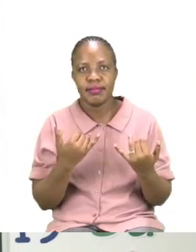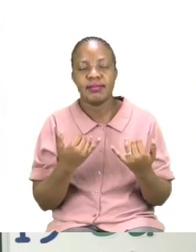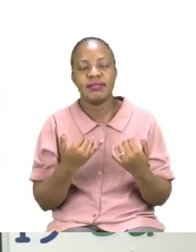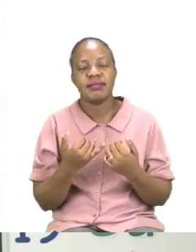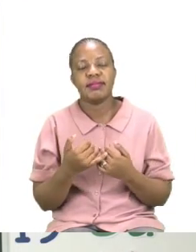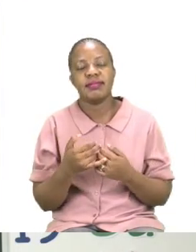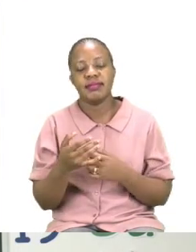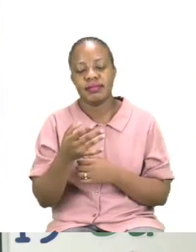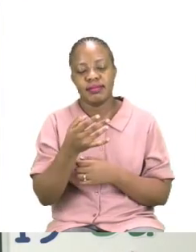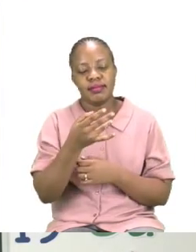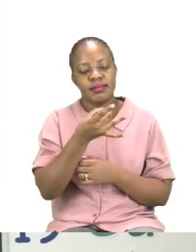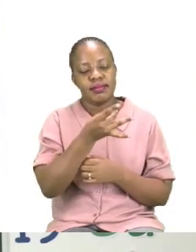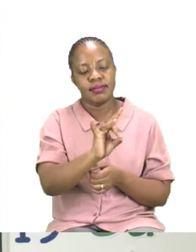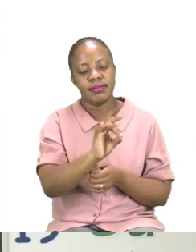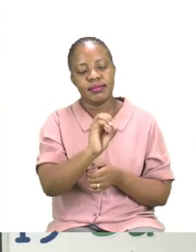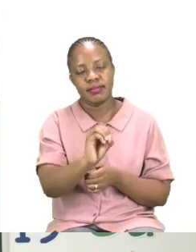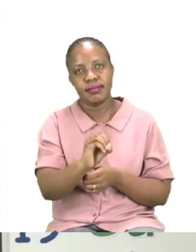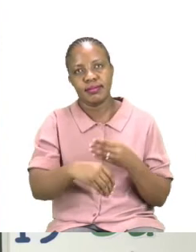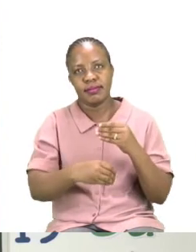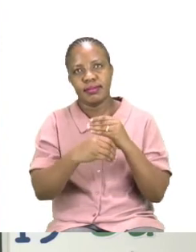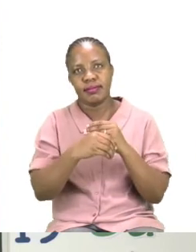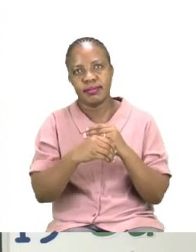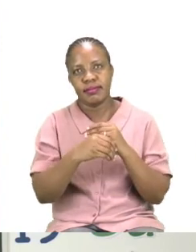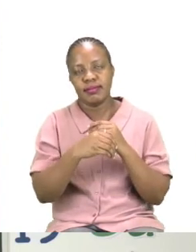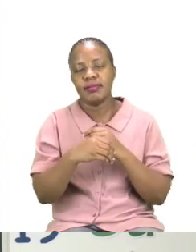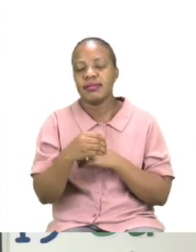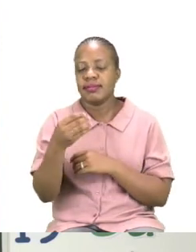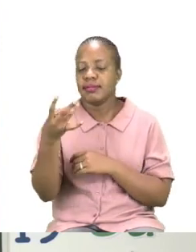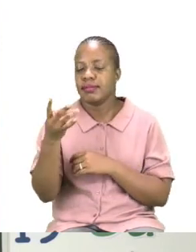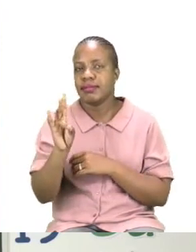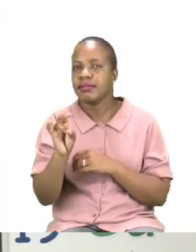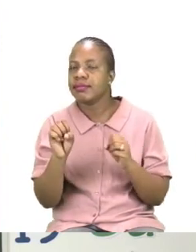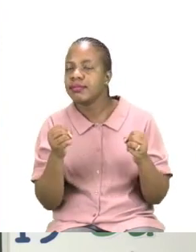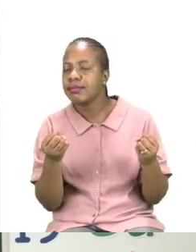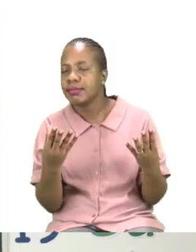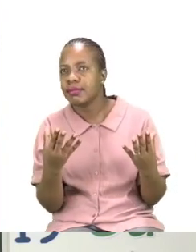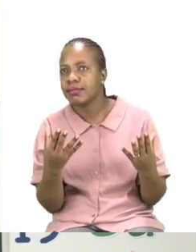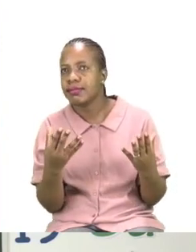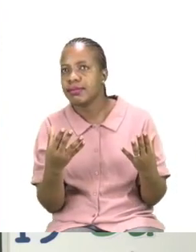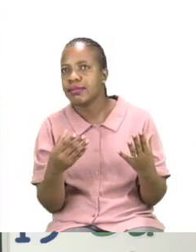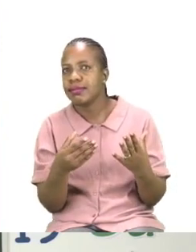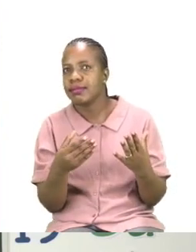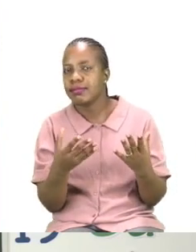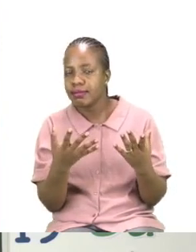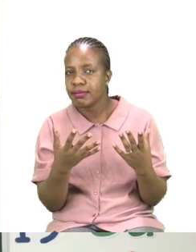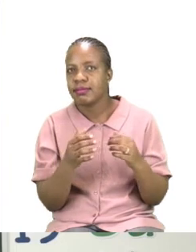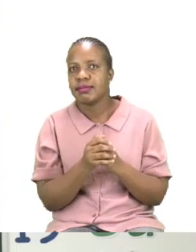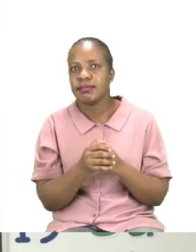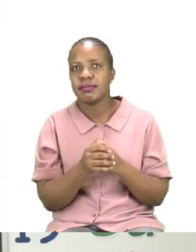plus 7. And what is 80 plus 7, my dear children? Well, you count